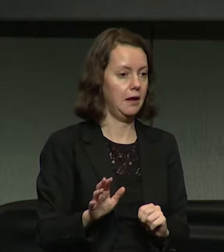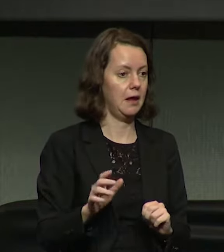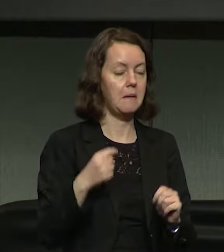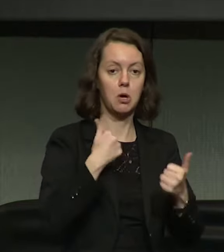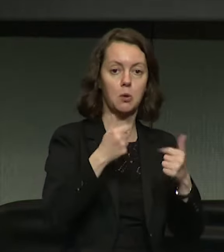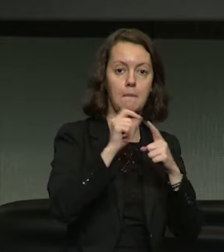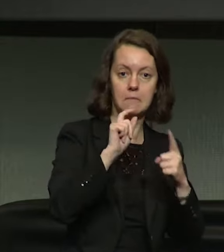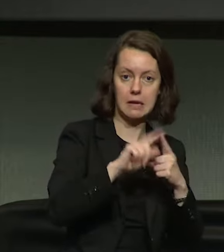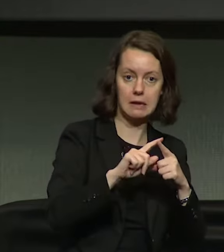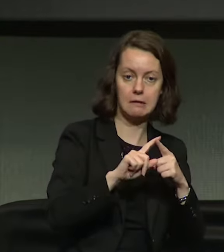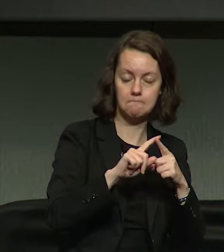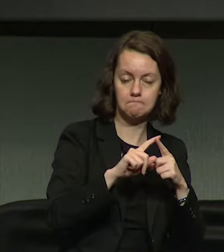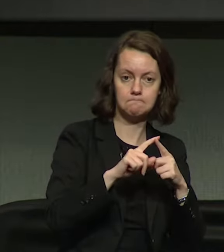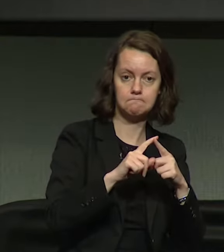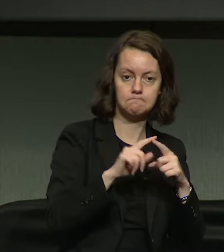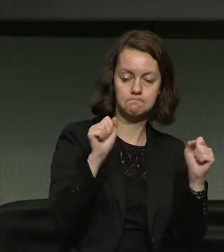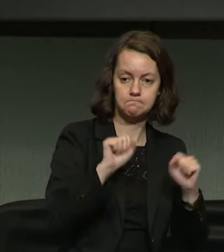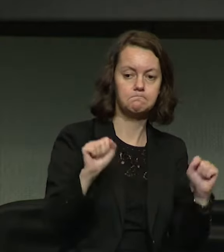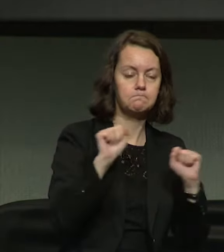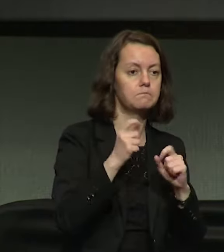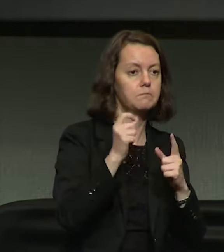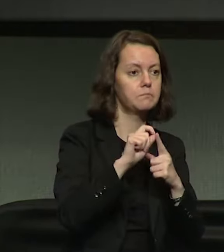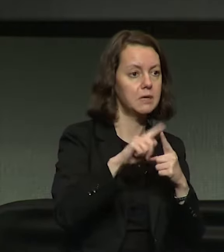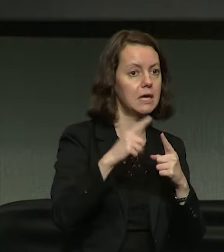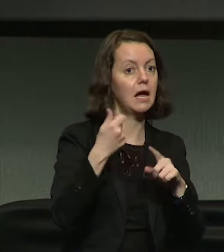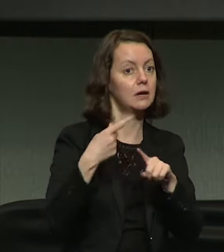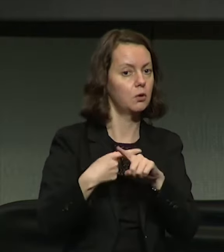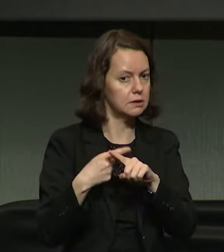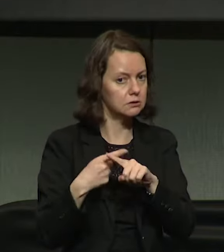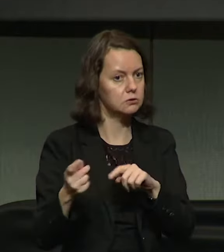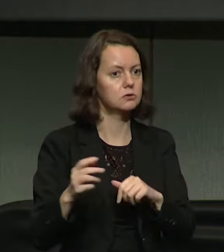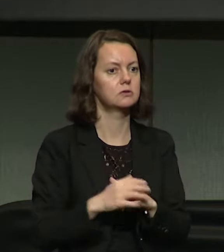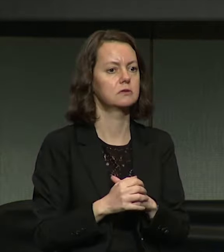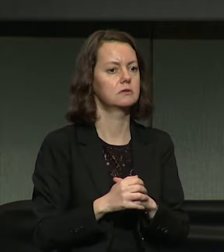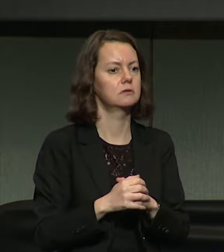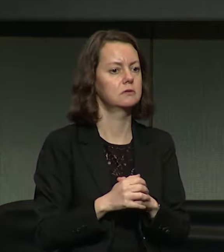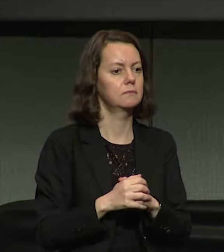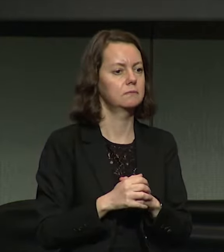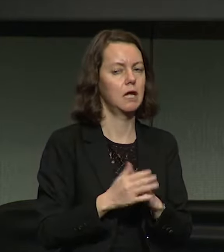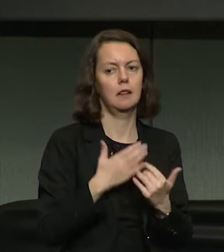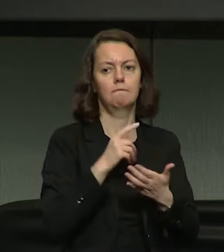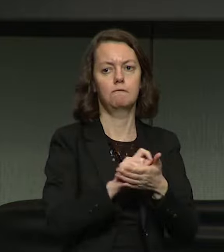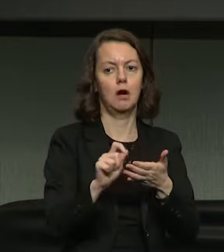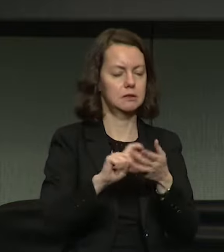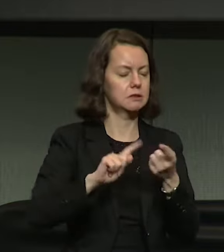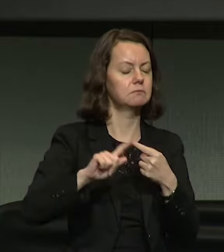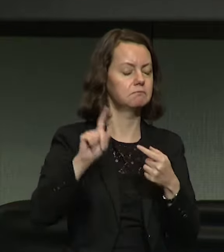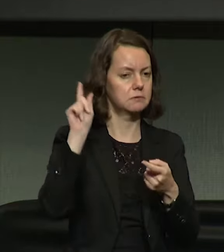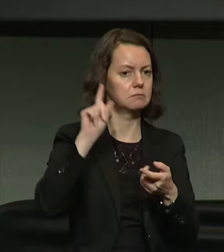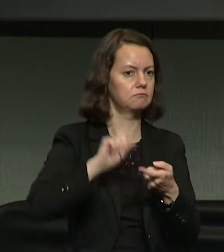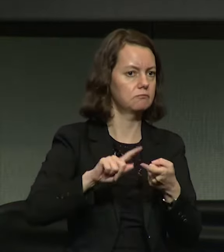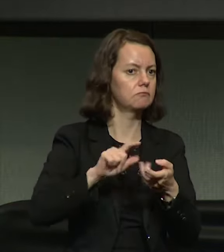was good at phys ed. I was good at English as well. I used to love writing, still do.